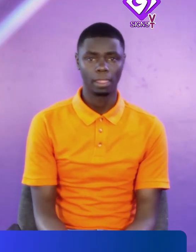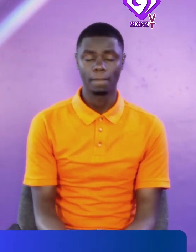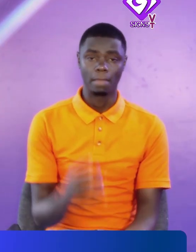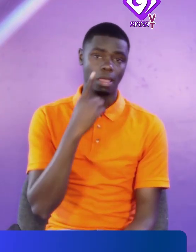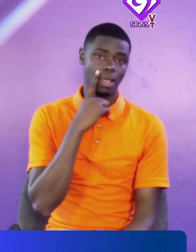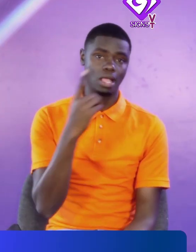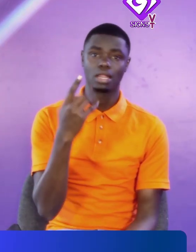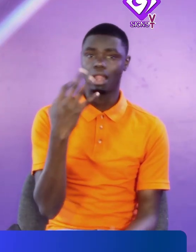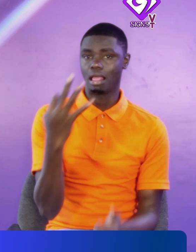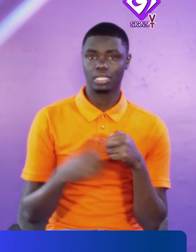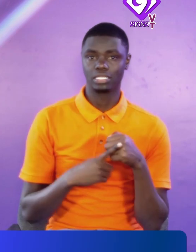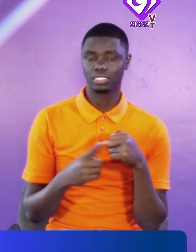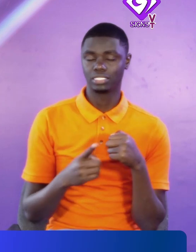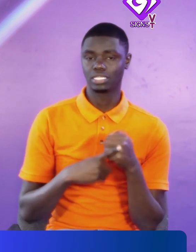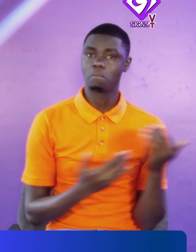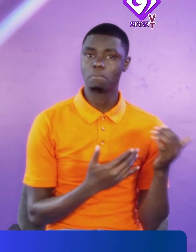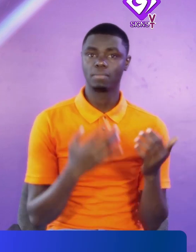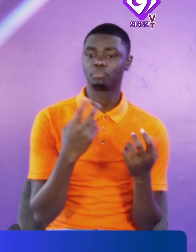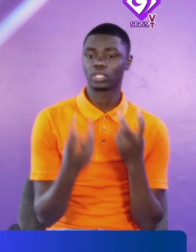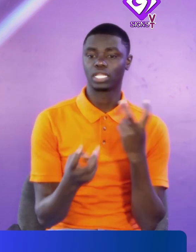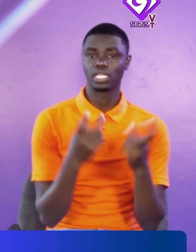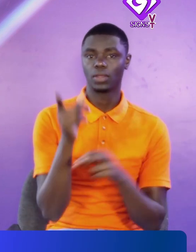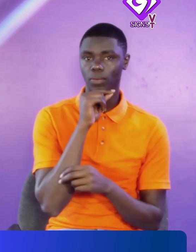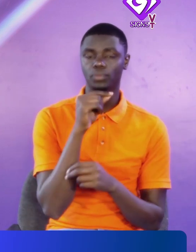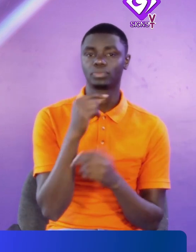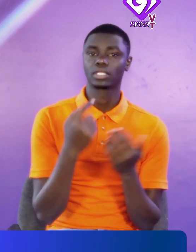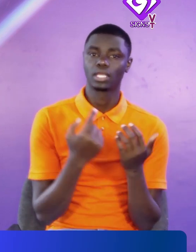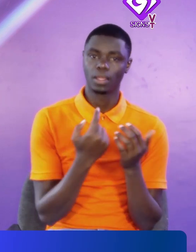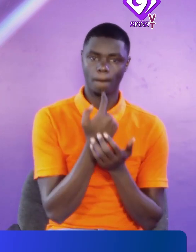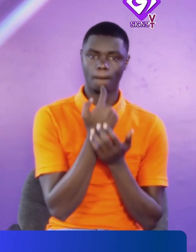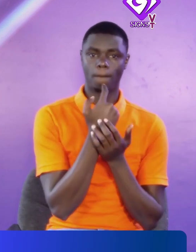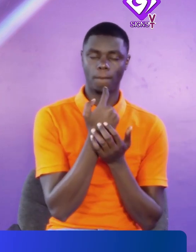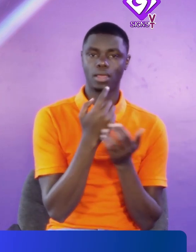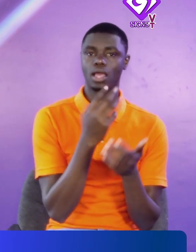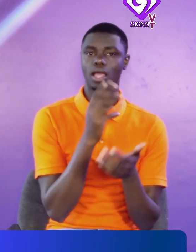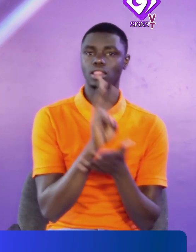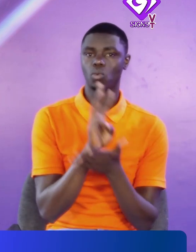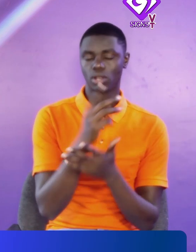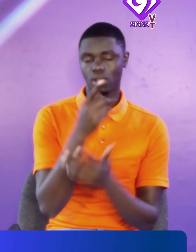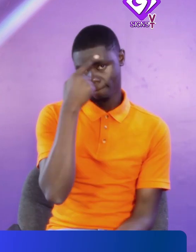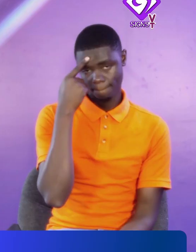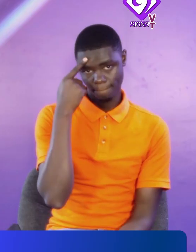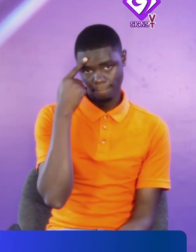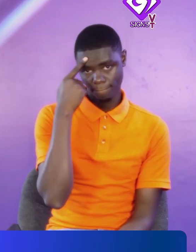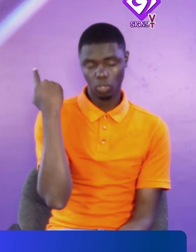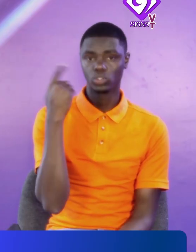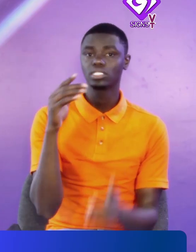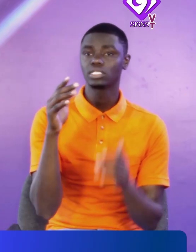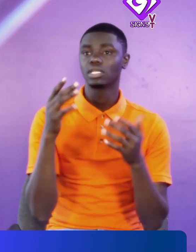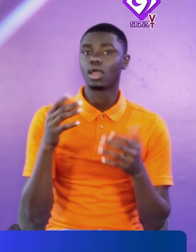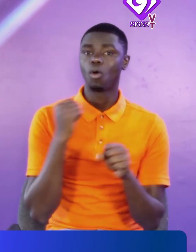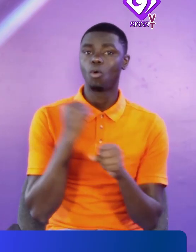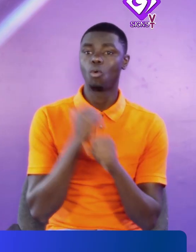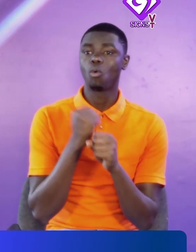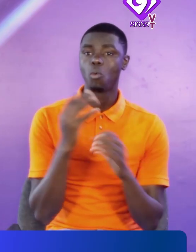136 infants have died in neonatal and pediatric wards due to the absence of personnel to administer